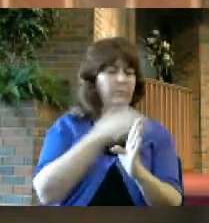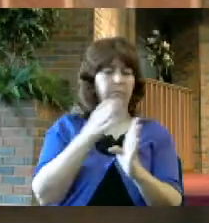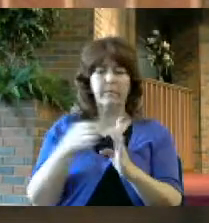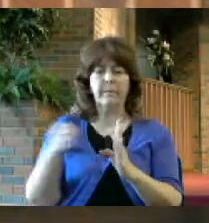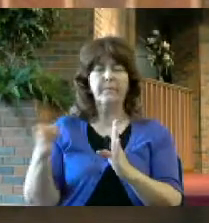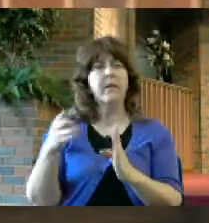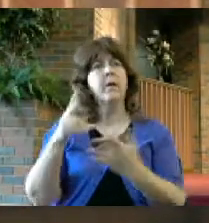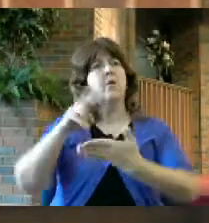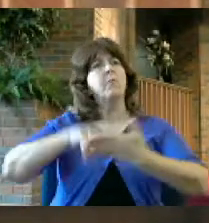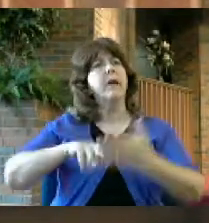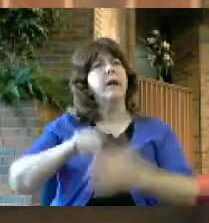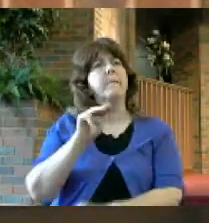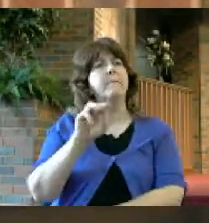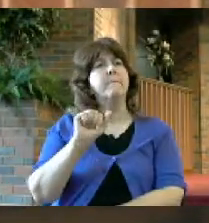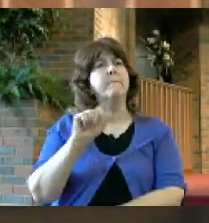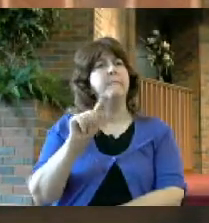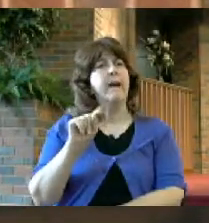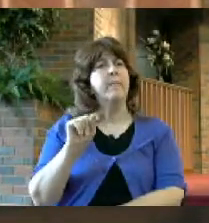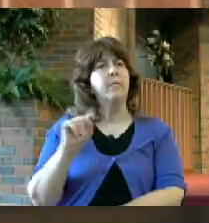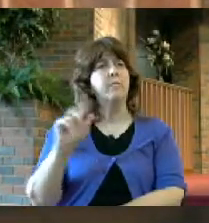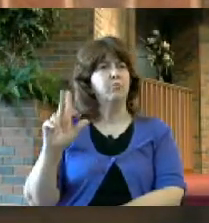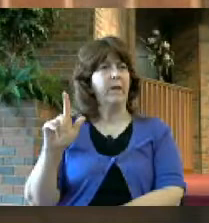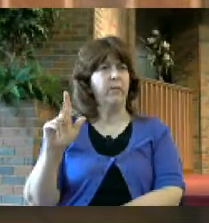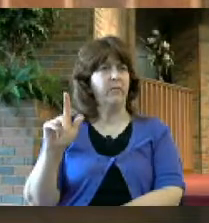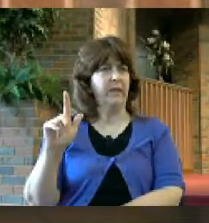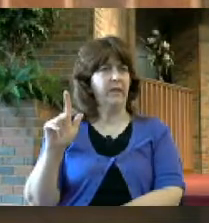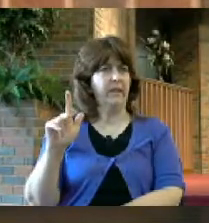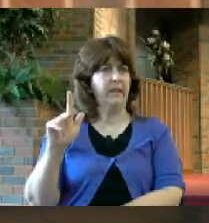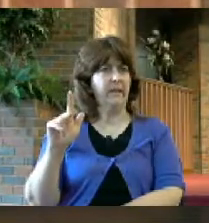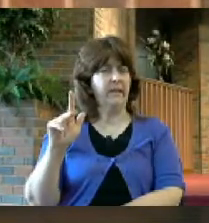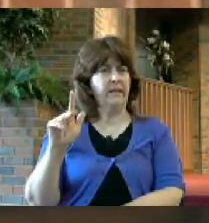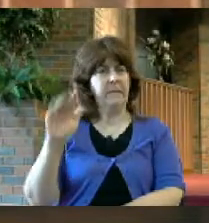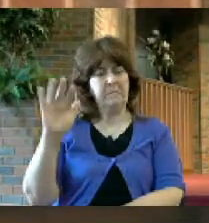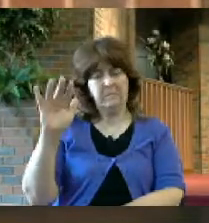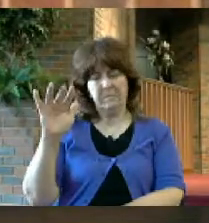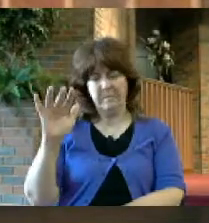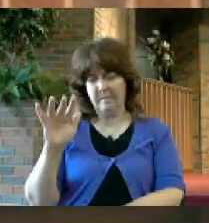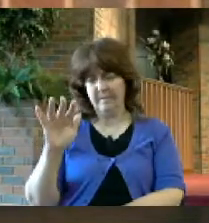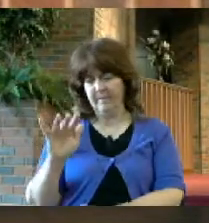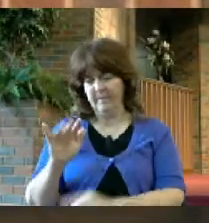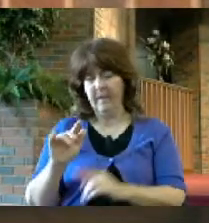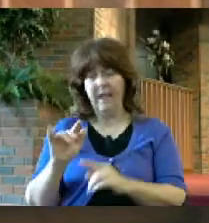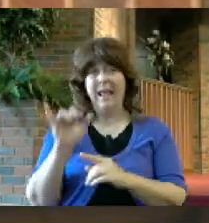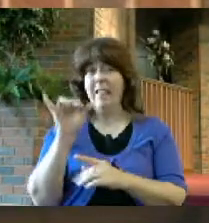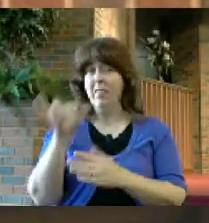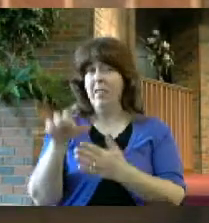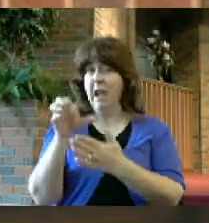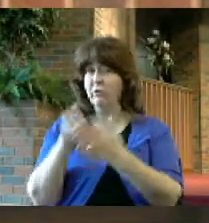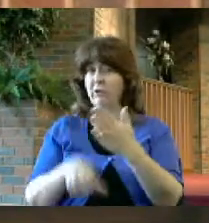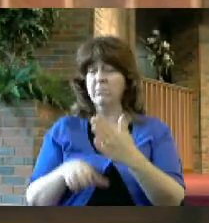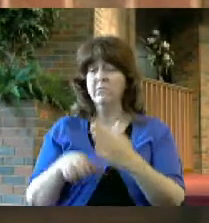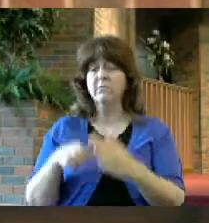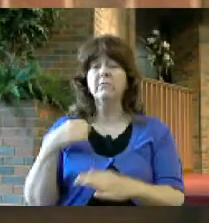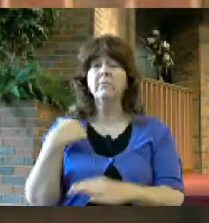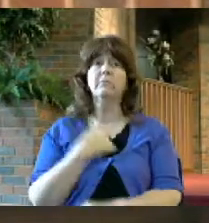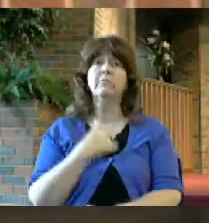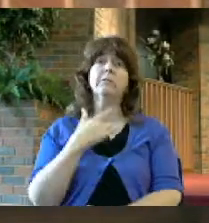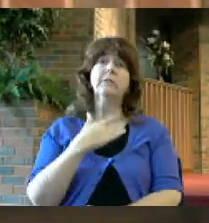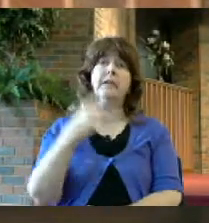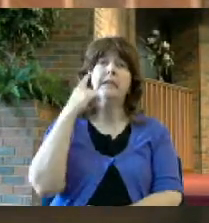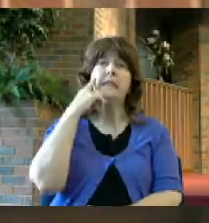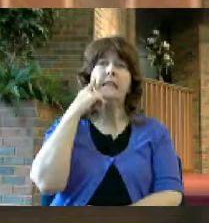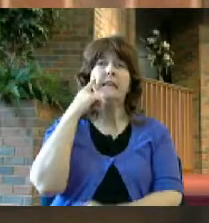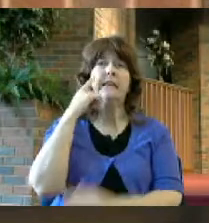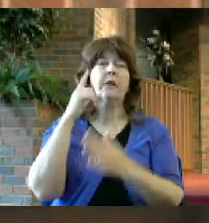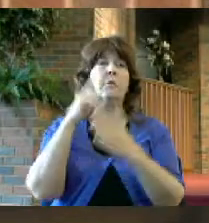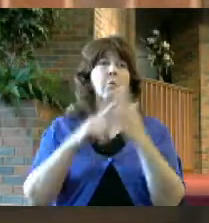toward the end of this chapter. 23 is usually a chapter that we think of in terms of the harsh statements that Jesus